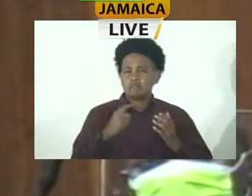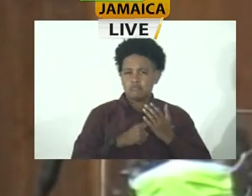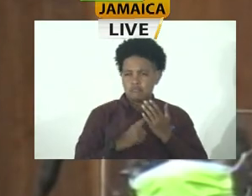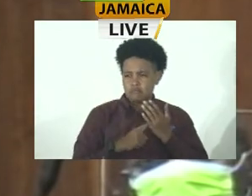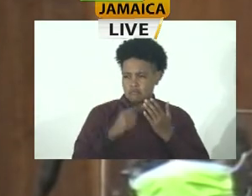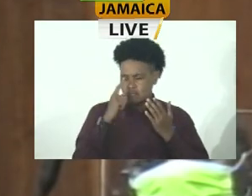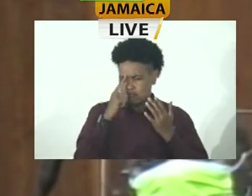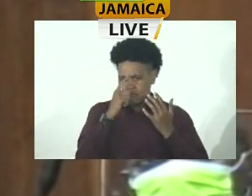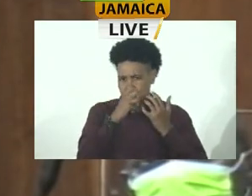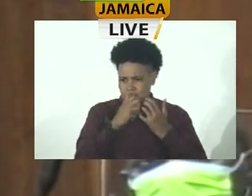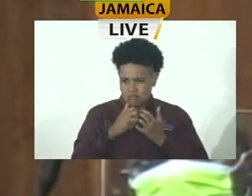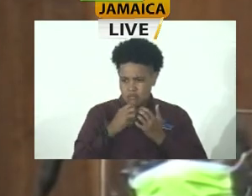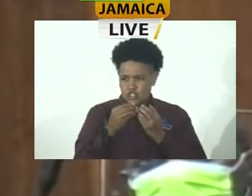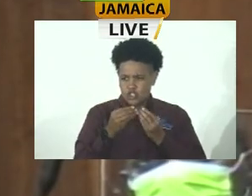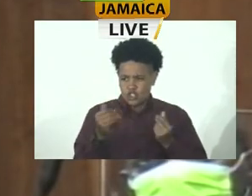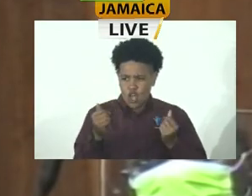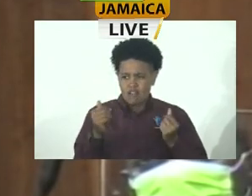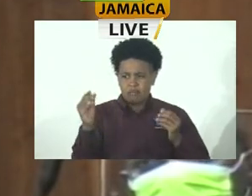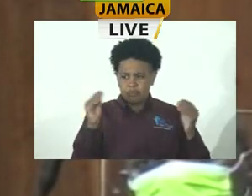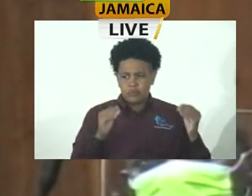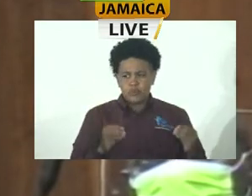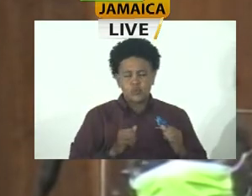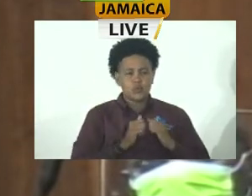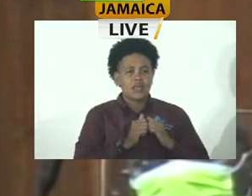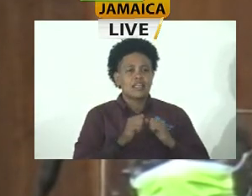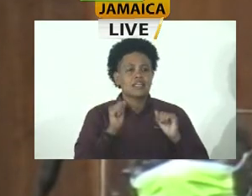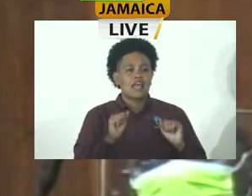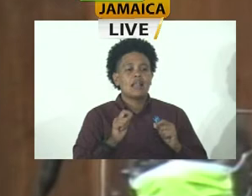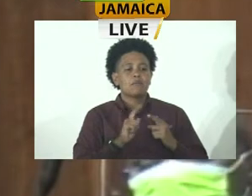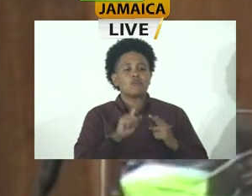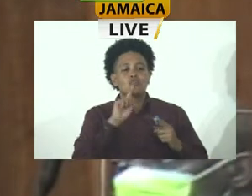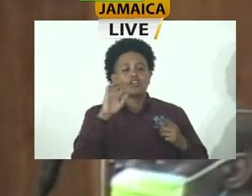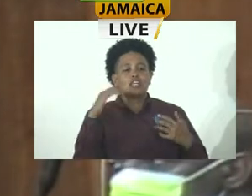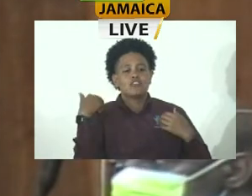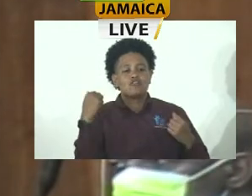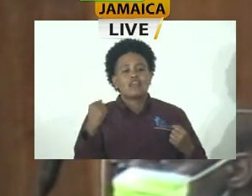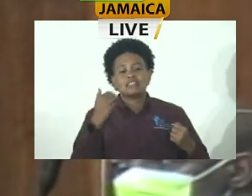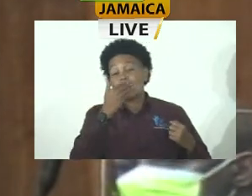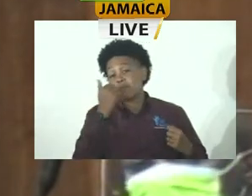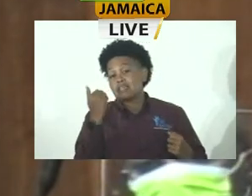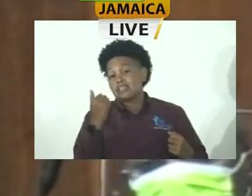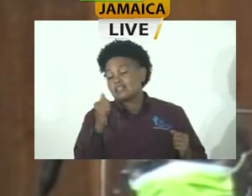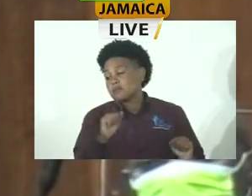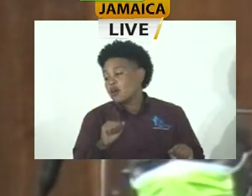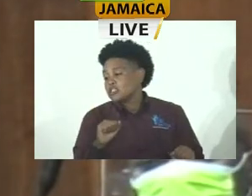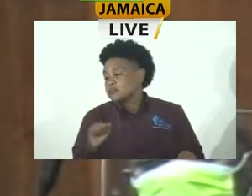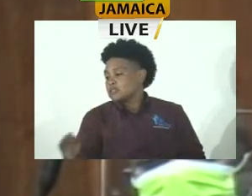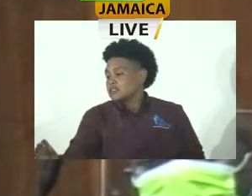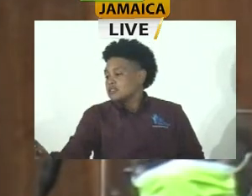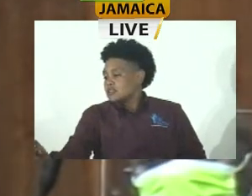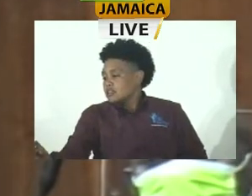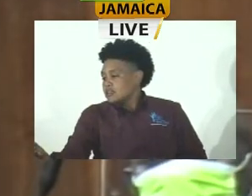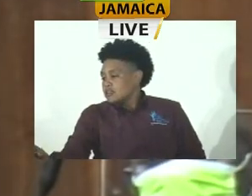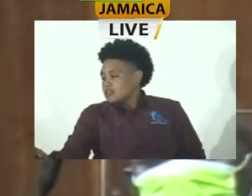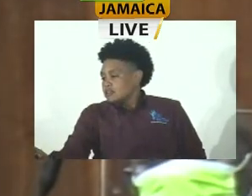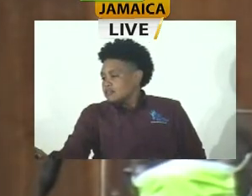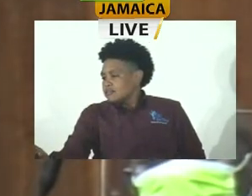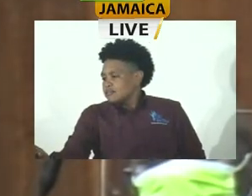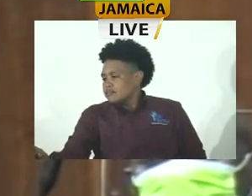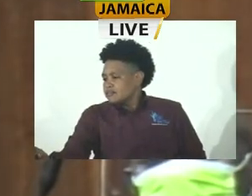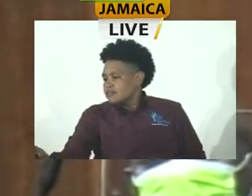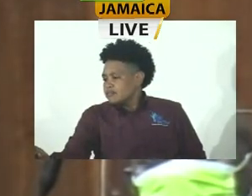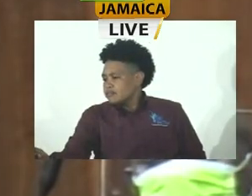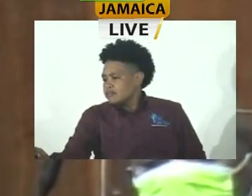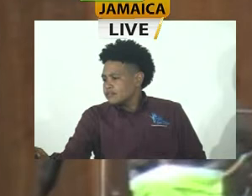pull things together and reconcile as best as possible so madam speaker restorative justice